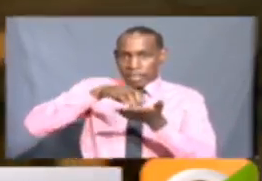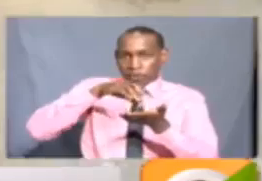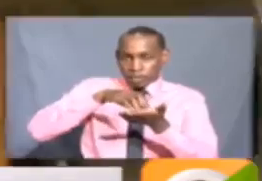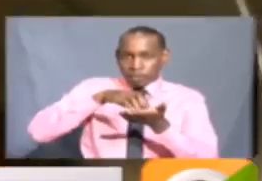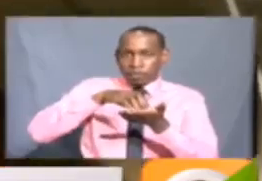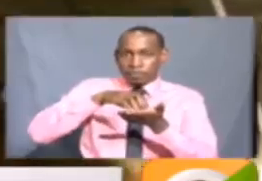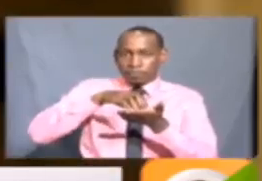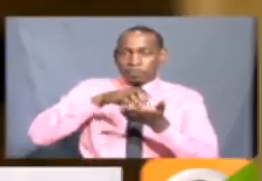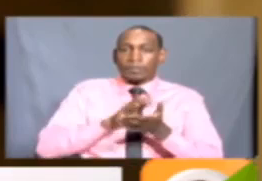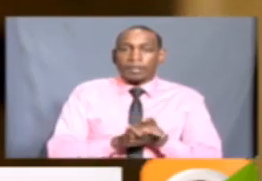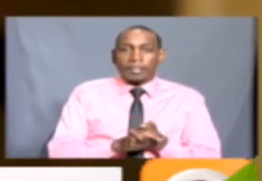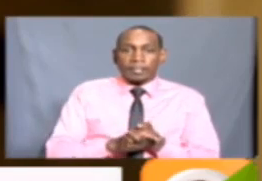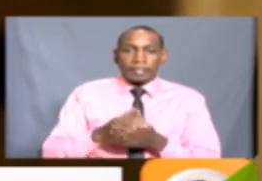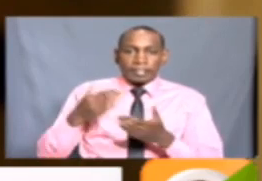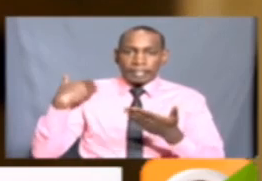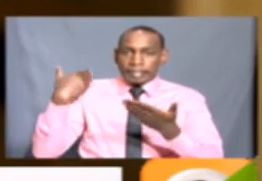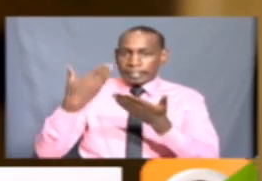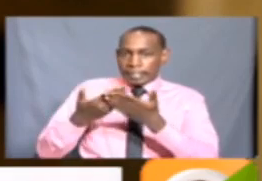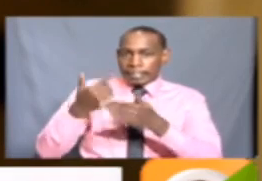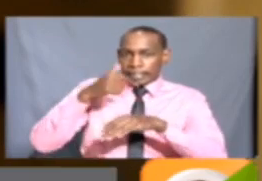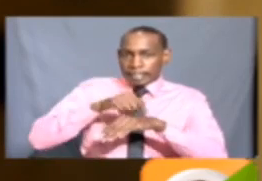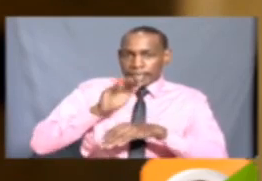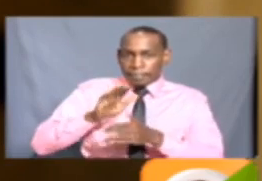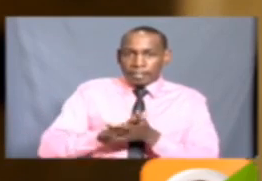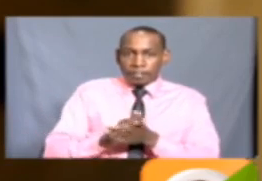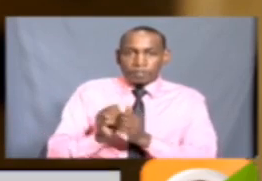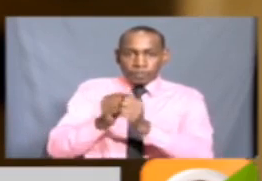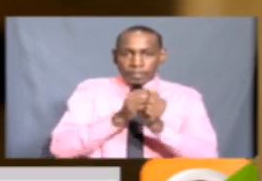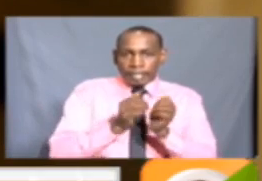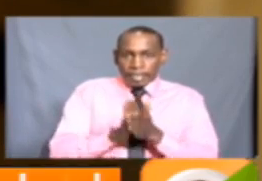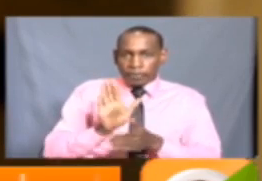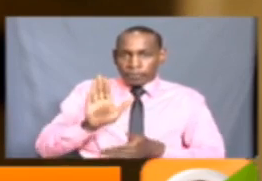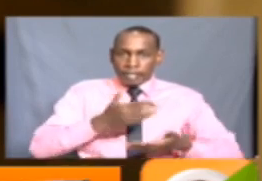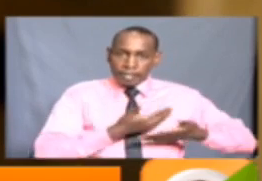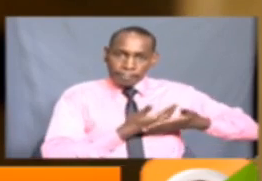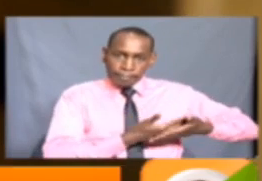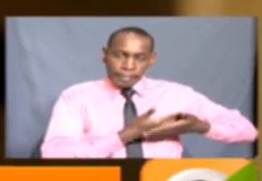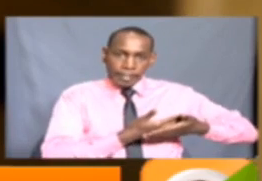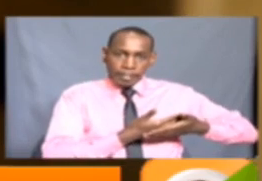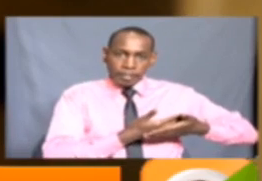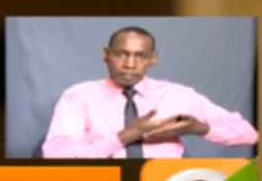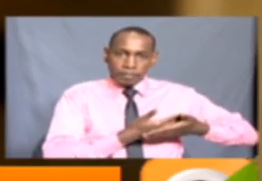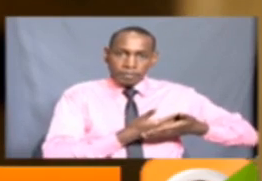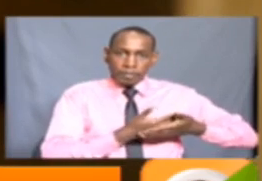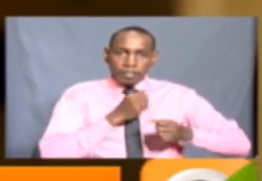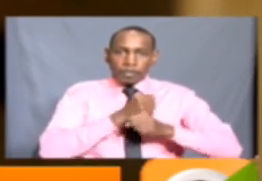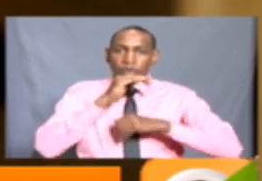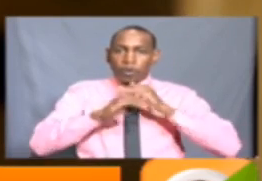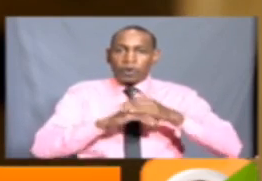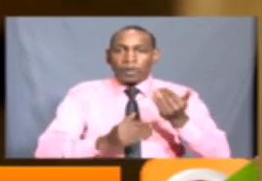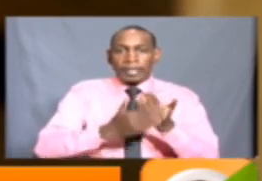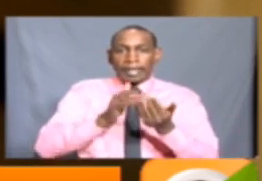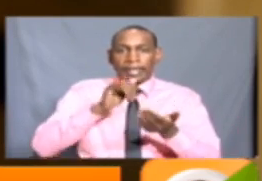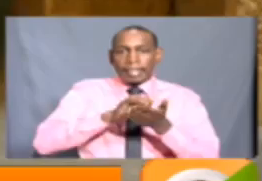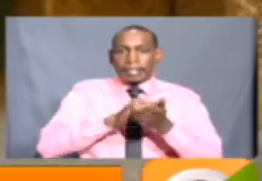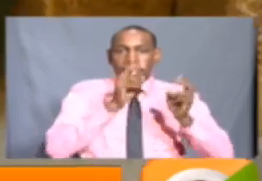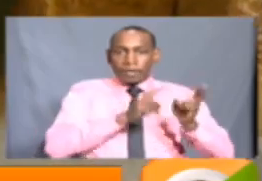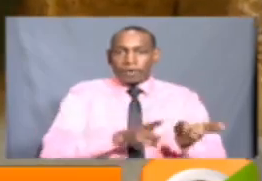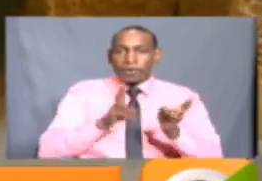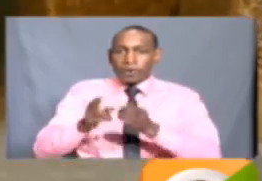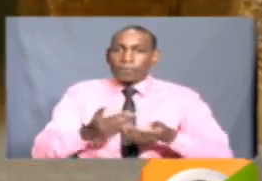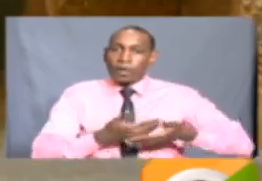hydrocephalus. Since the abandoned time, we have been with Kefa's. We do all the care that a normal baby